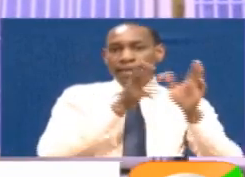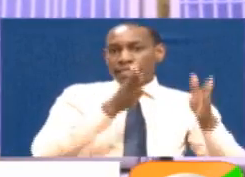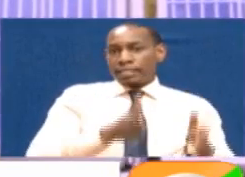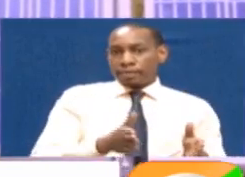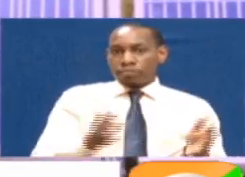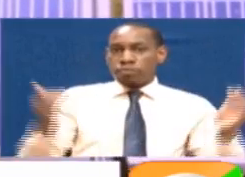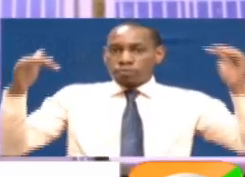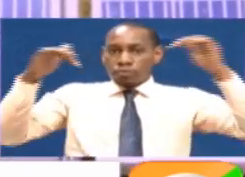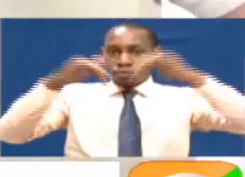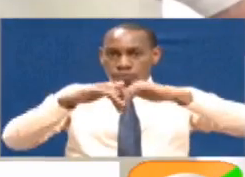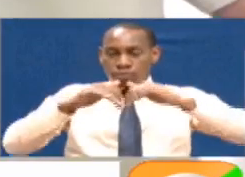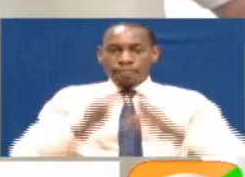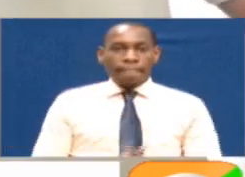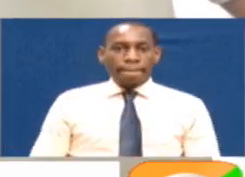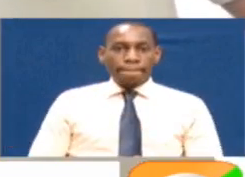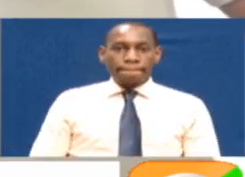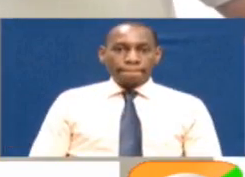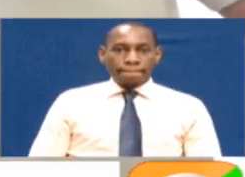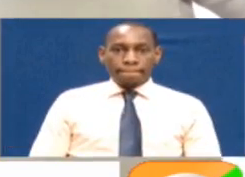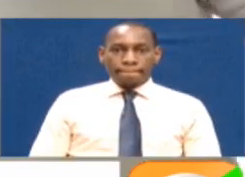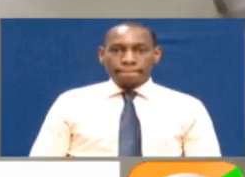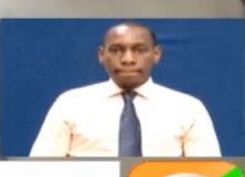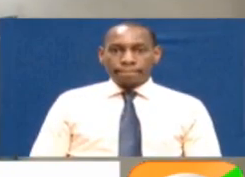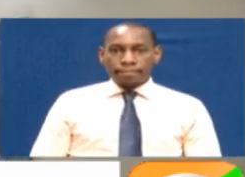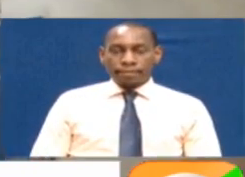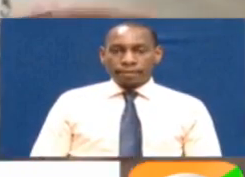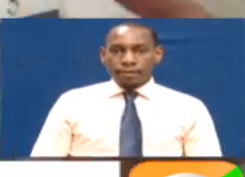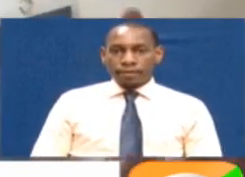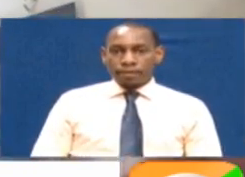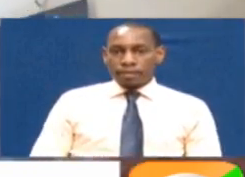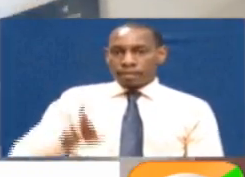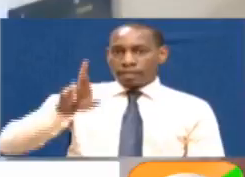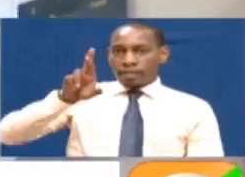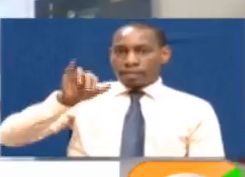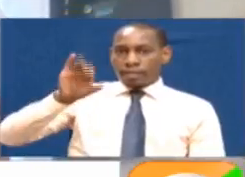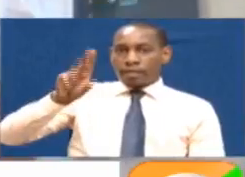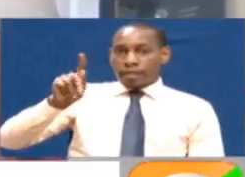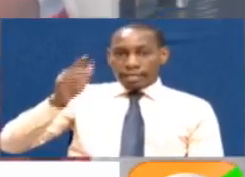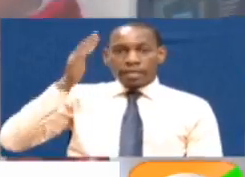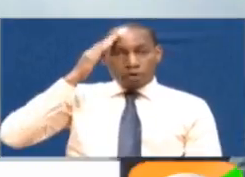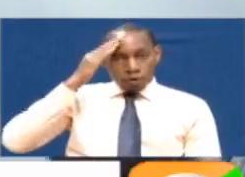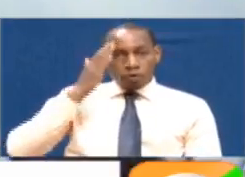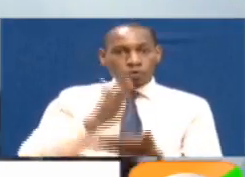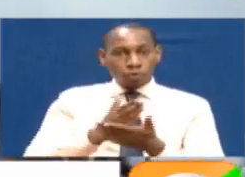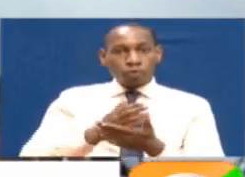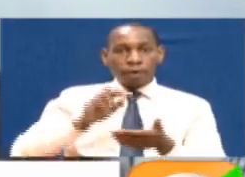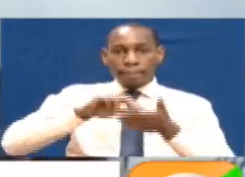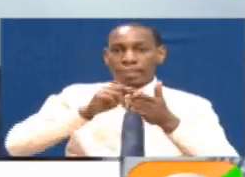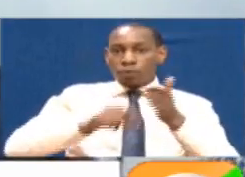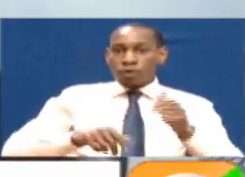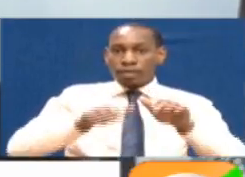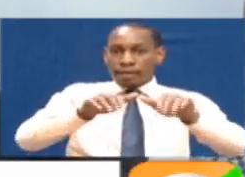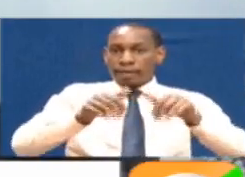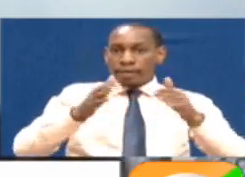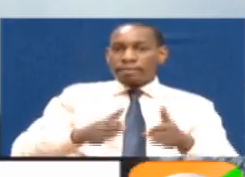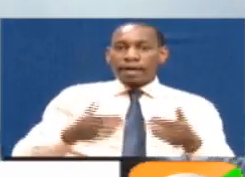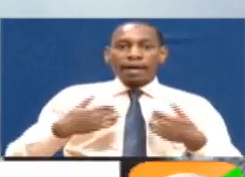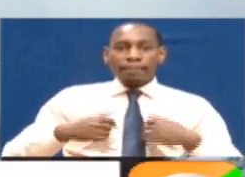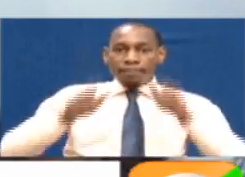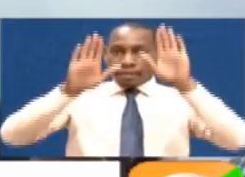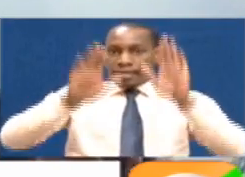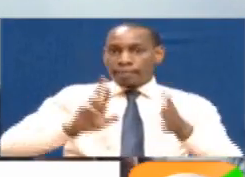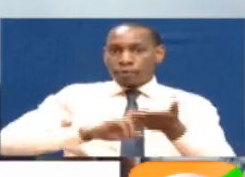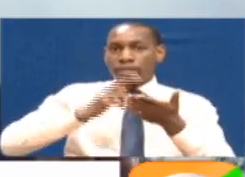participants attending the forum. Rick Sheridan knows what it means for a farmer to lack the most important